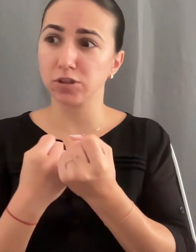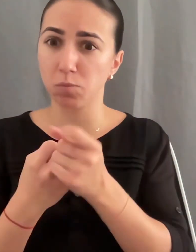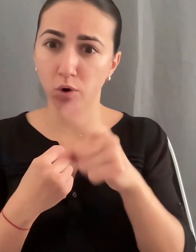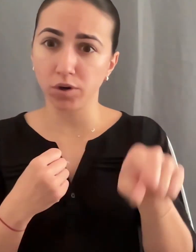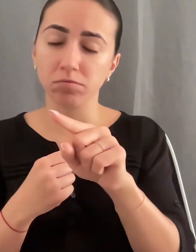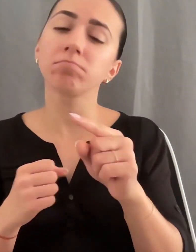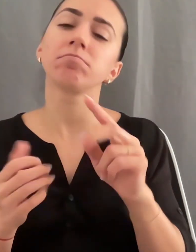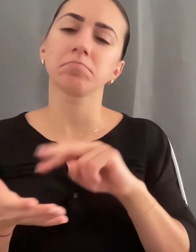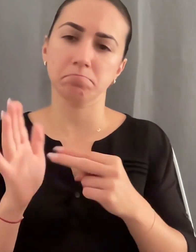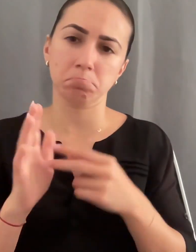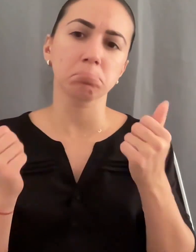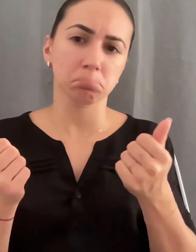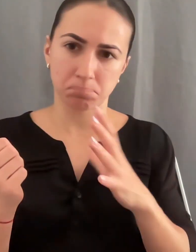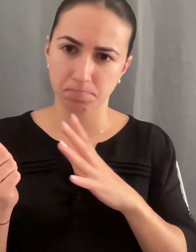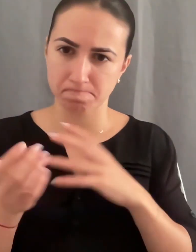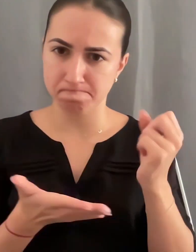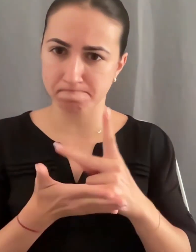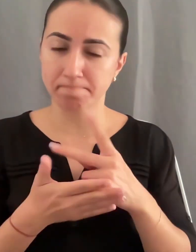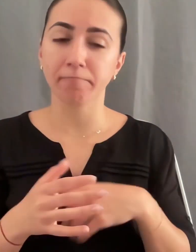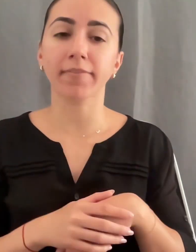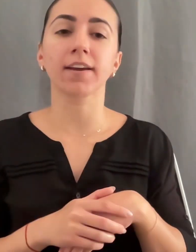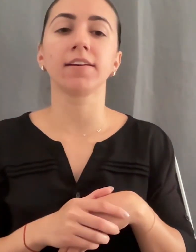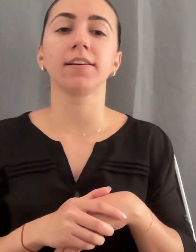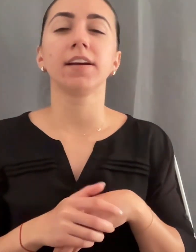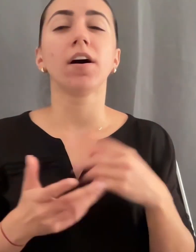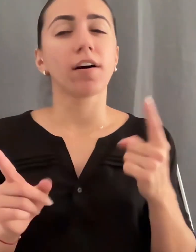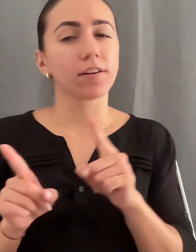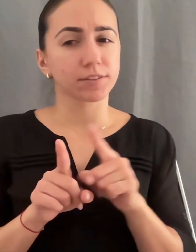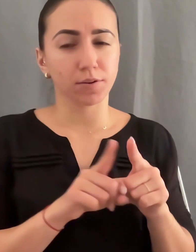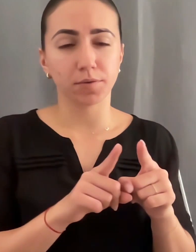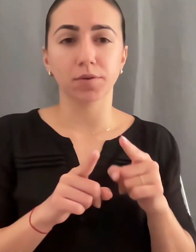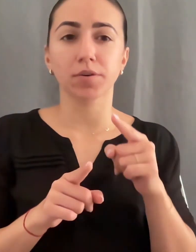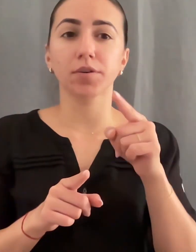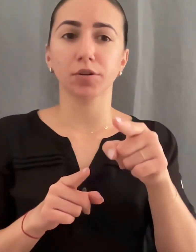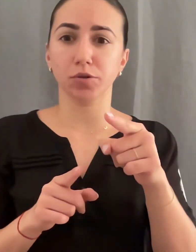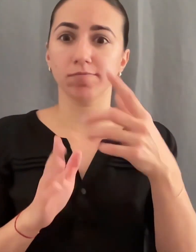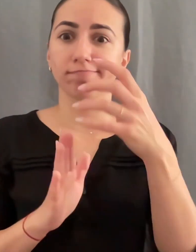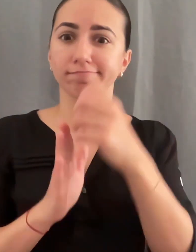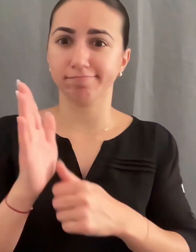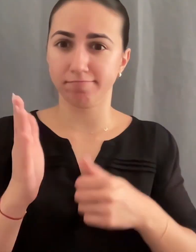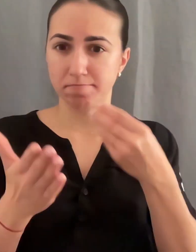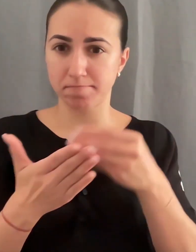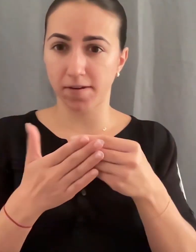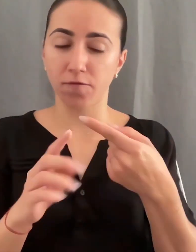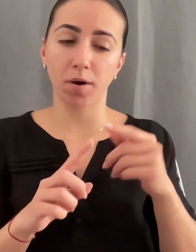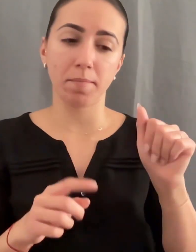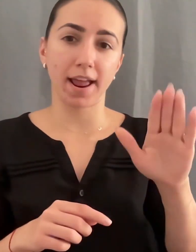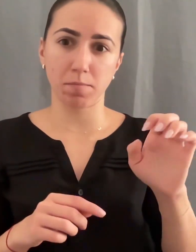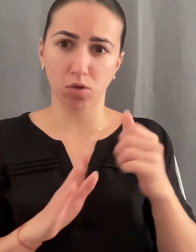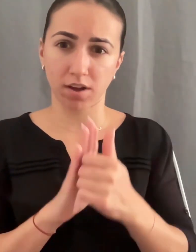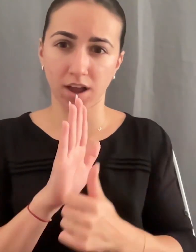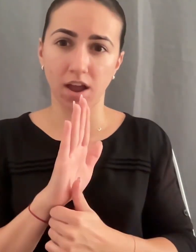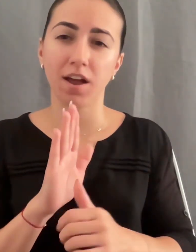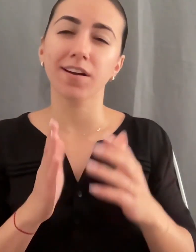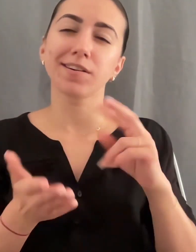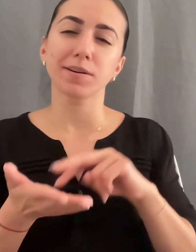going to be a qualified disability expense. Something to keep in mind though, when you do make a withdrawal from an ABLE account, it will trigger